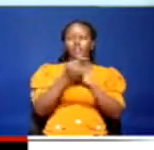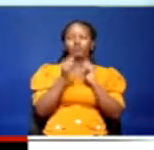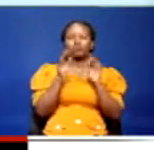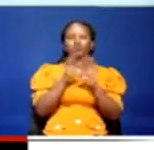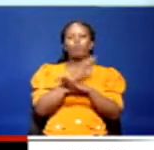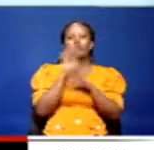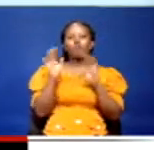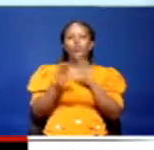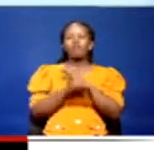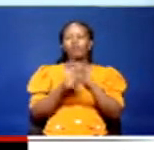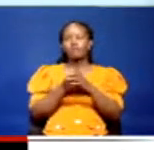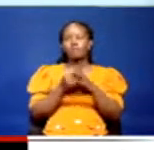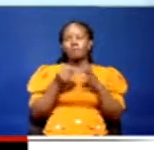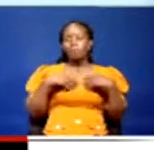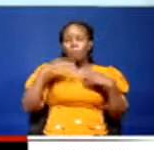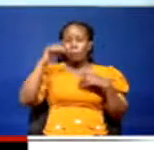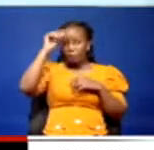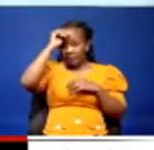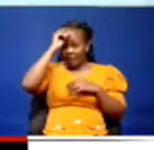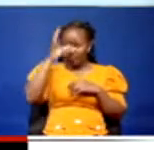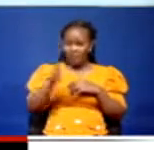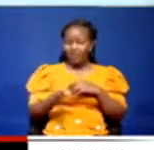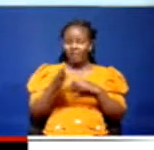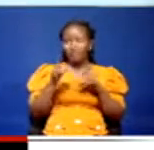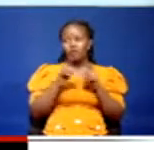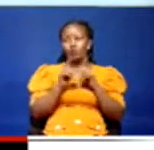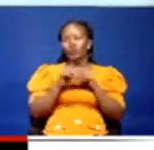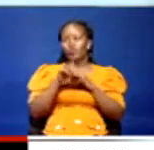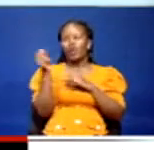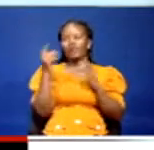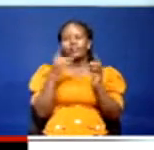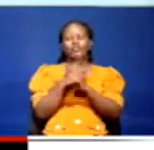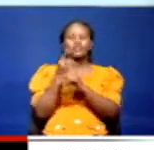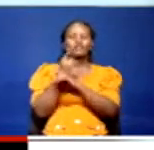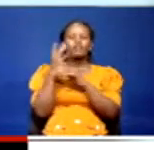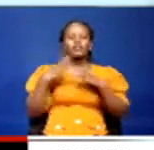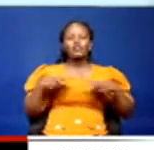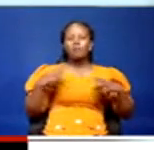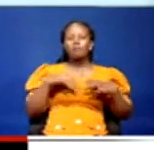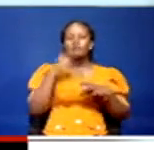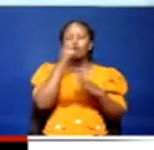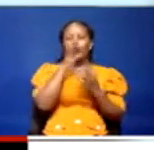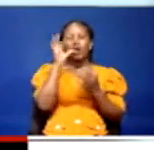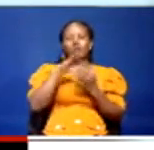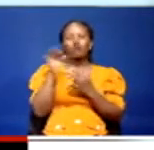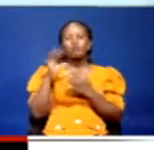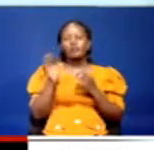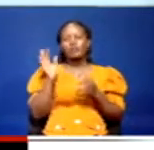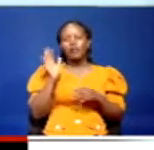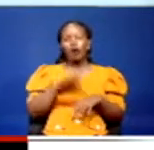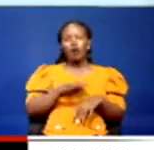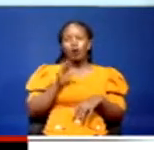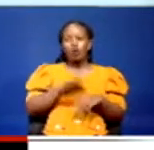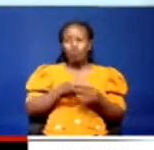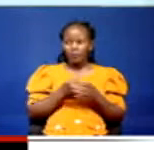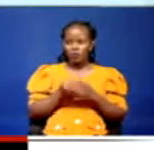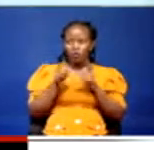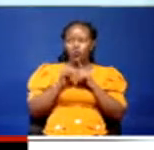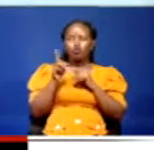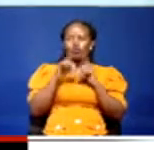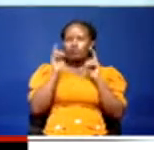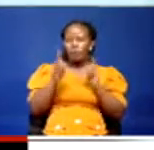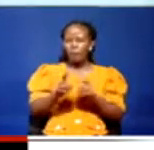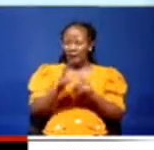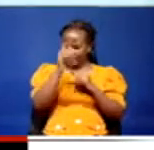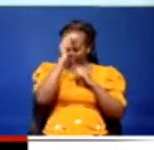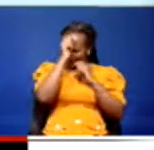including Kina Mutula, young people, Kina Kuria, everybody's going for a woman. So what Baba has done, and we must respect that man, and